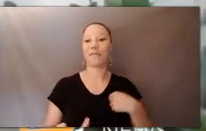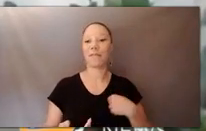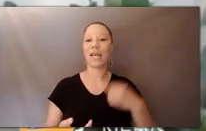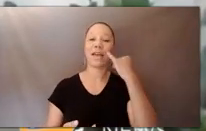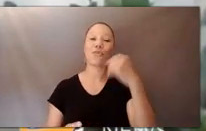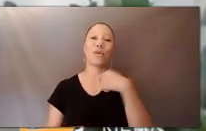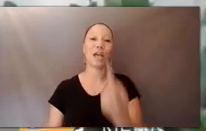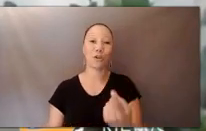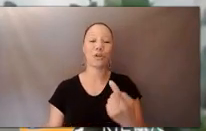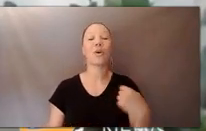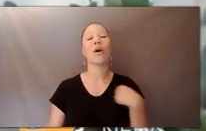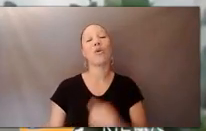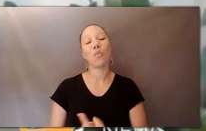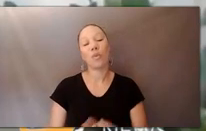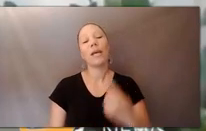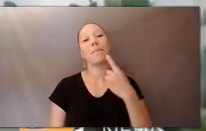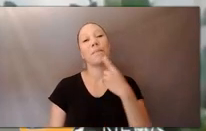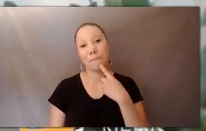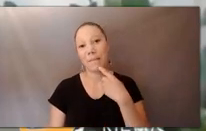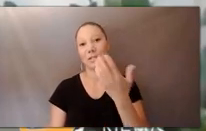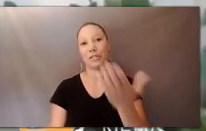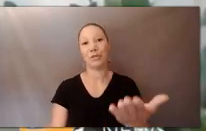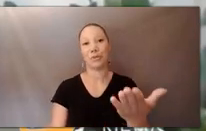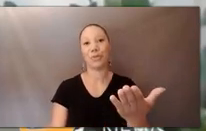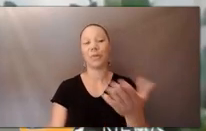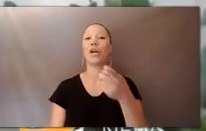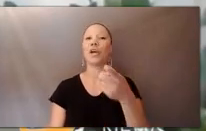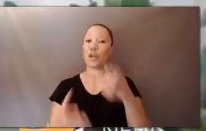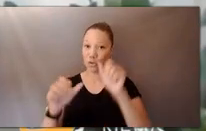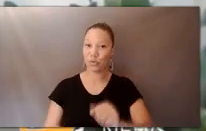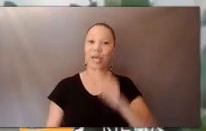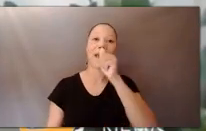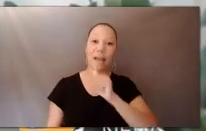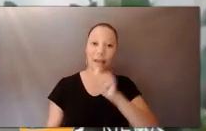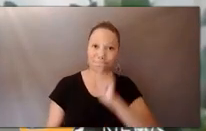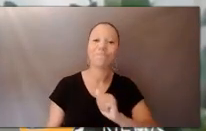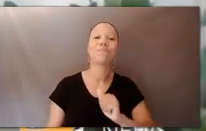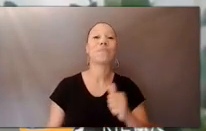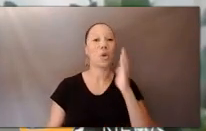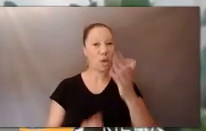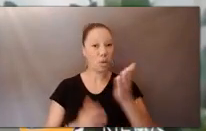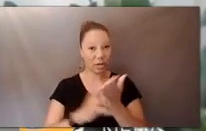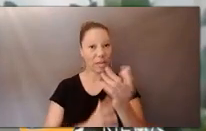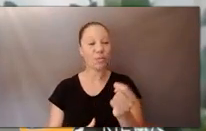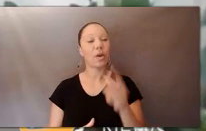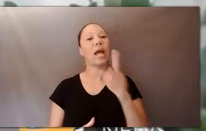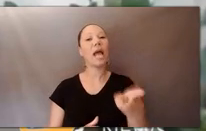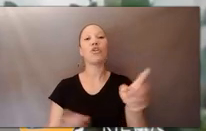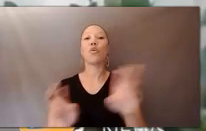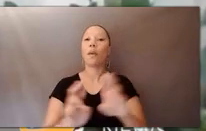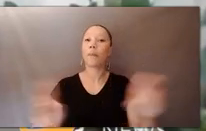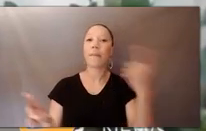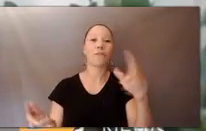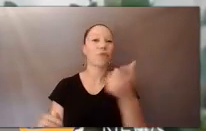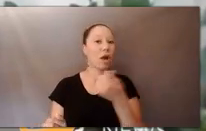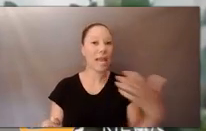desperately everyone misses you. You can do this. We'll get through this, and you are prepared for everything that